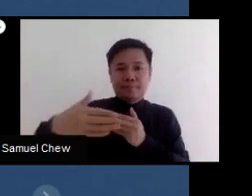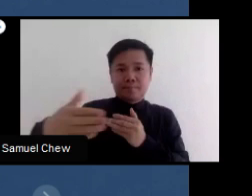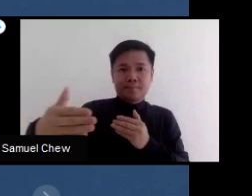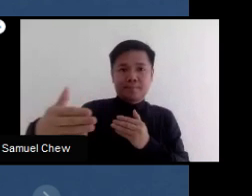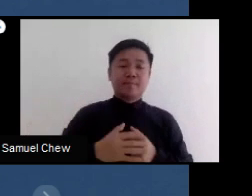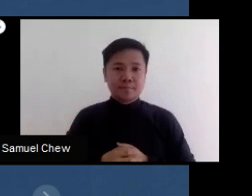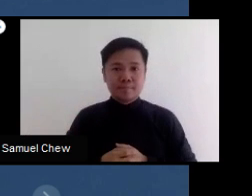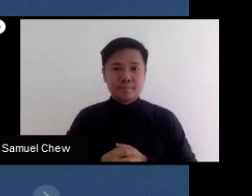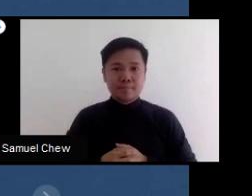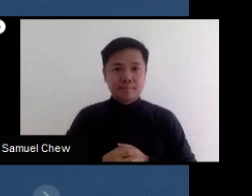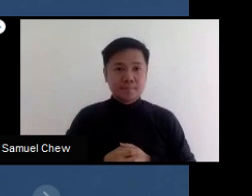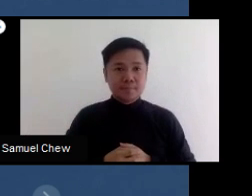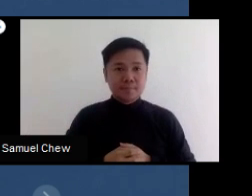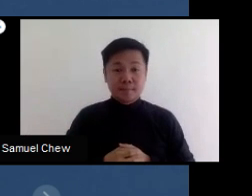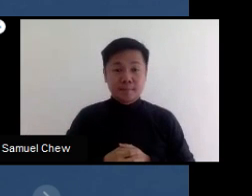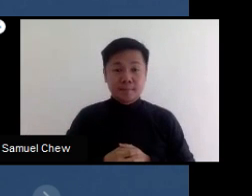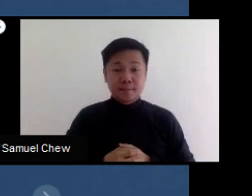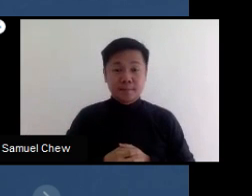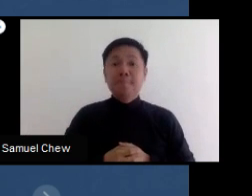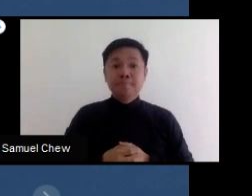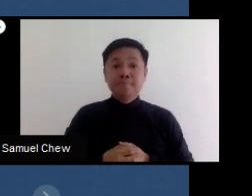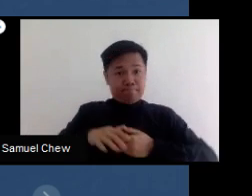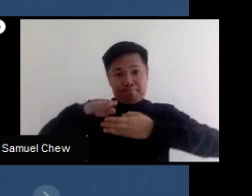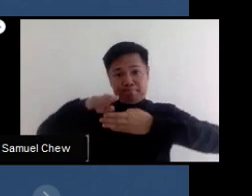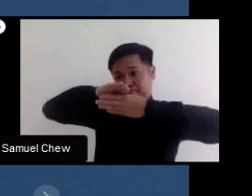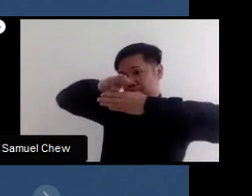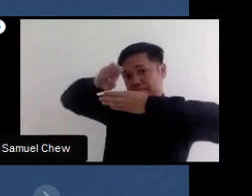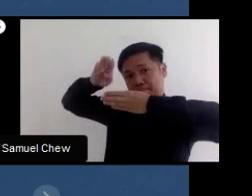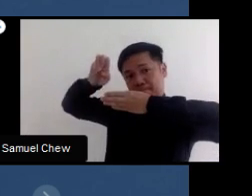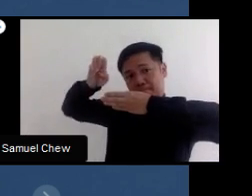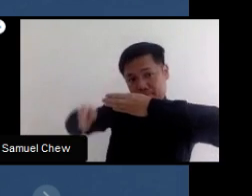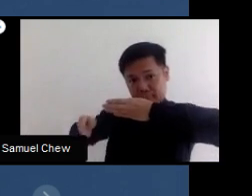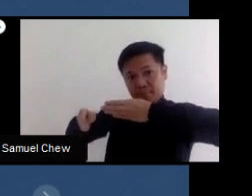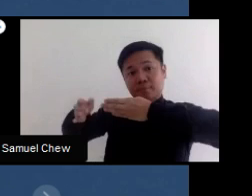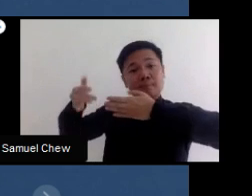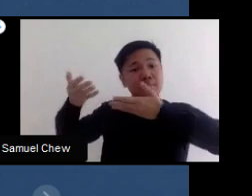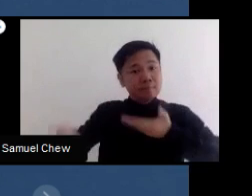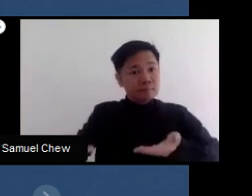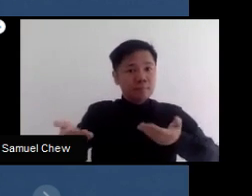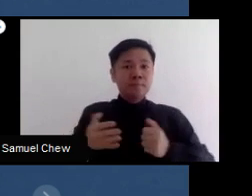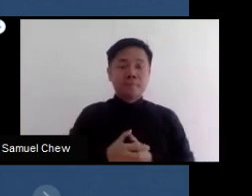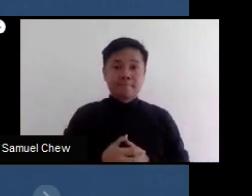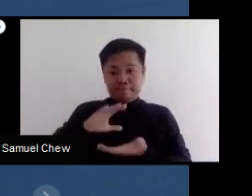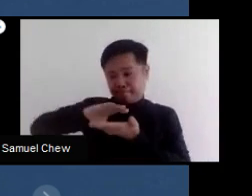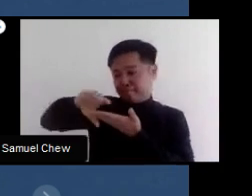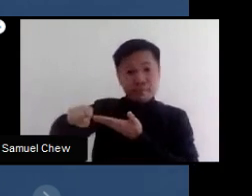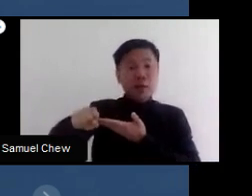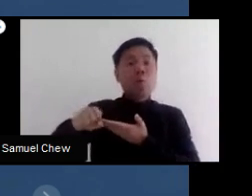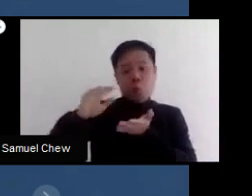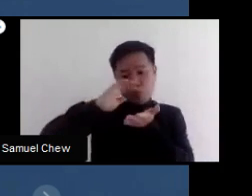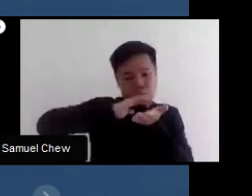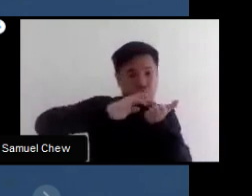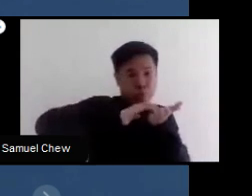This now concludes our deliberations for today. The Secretariat will prepare the draft report